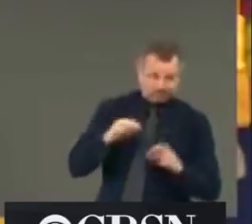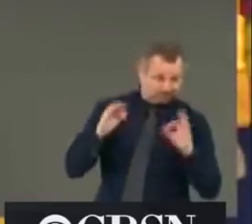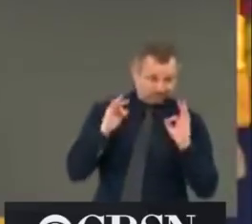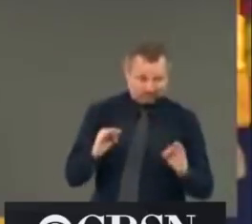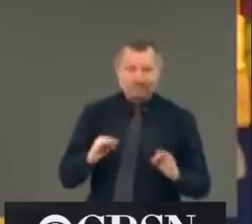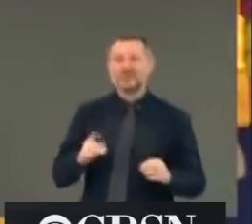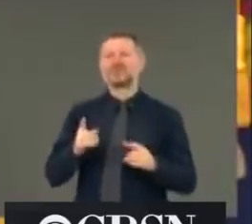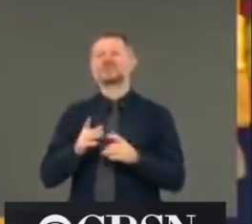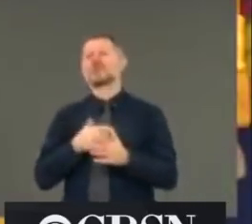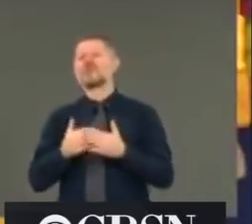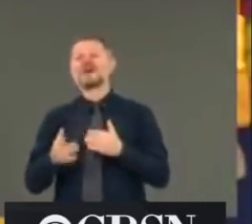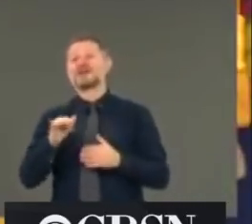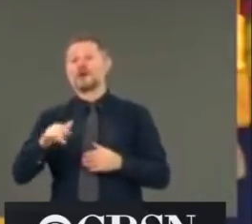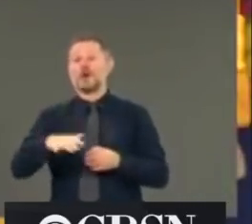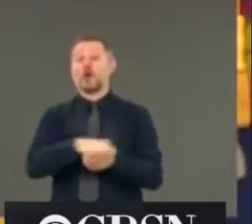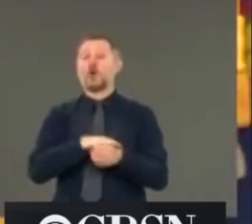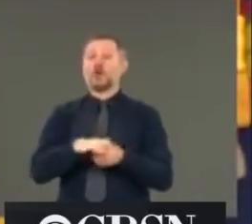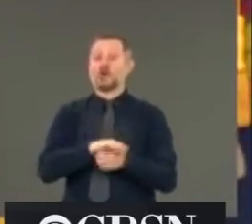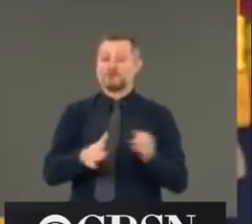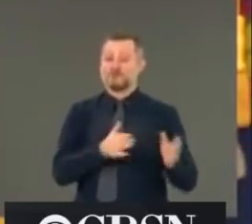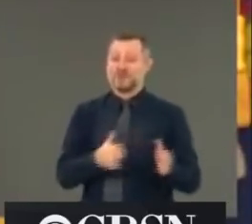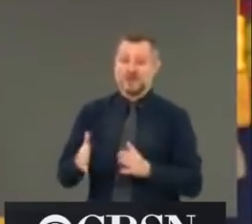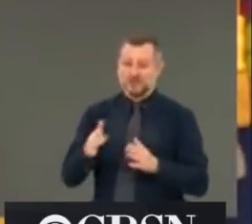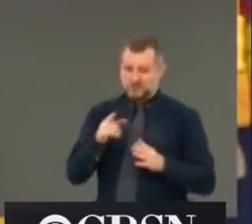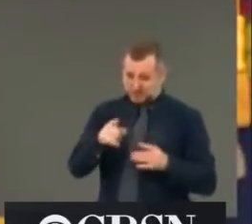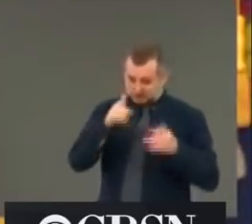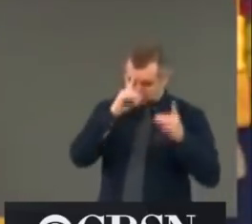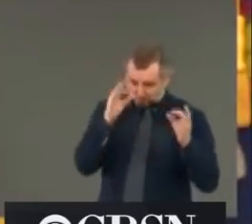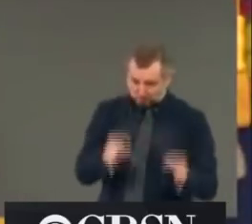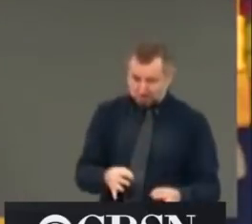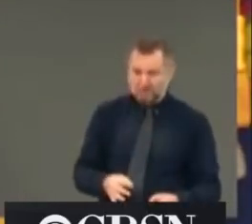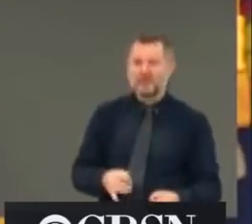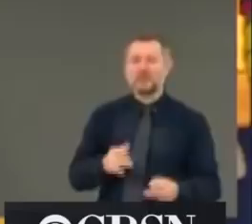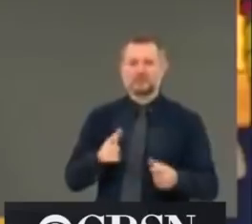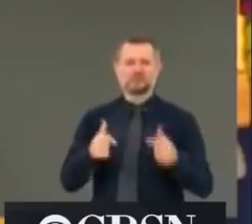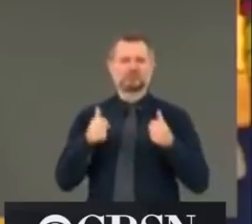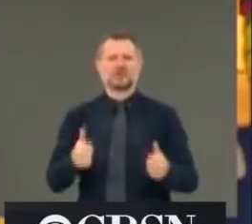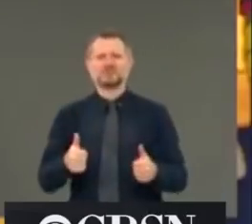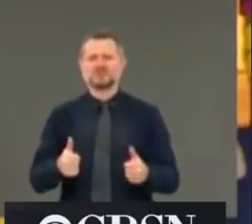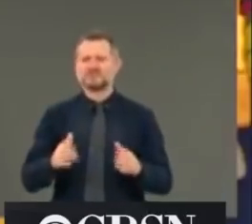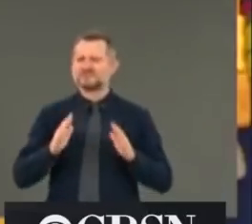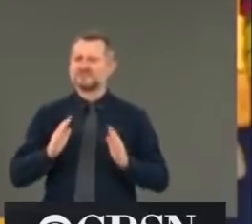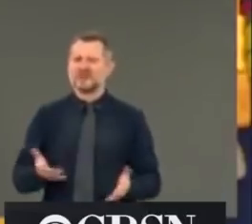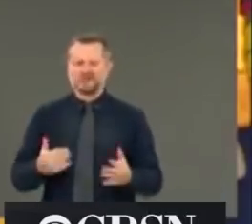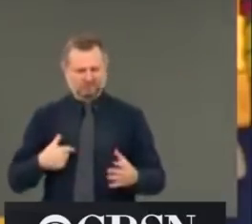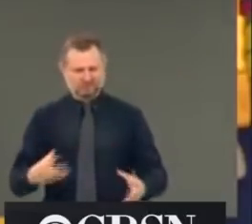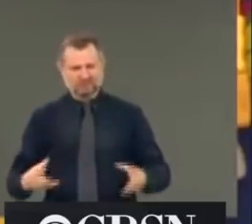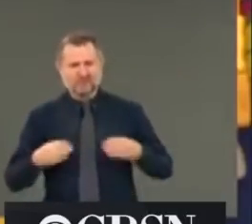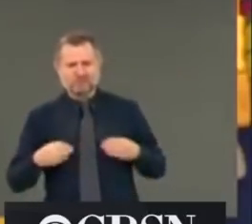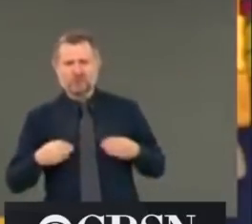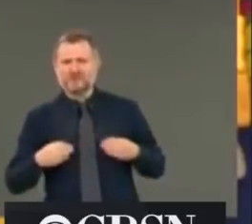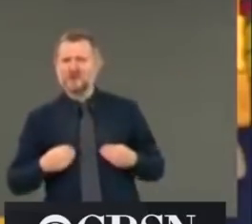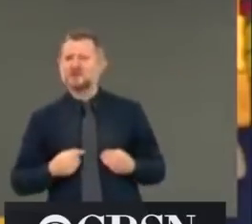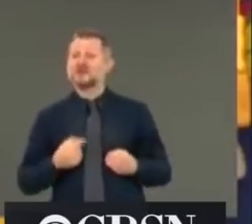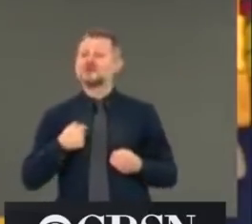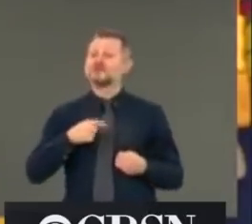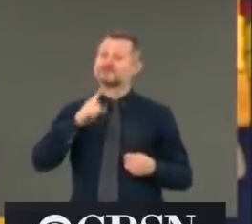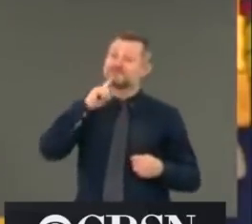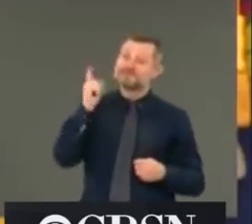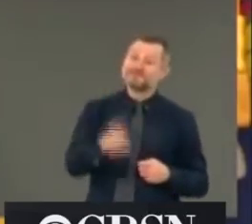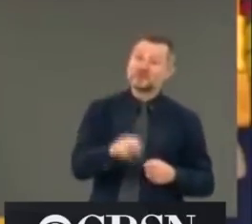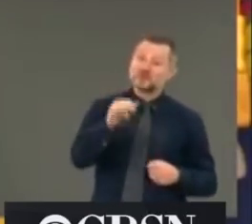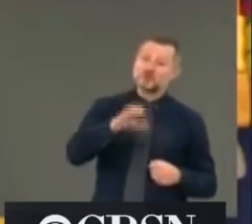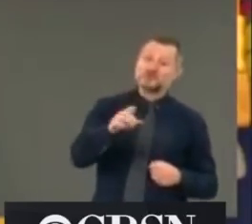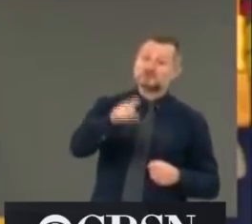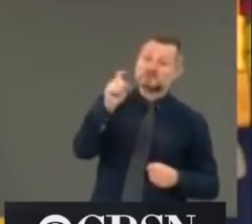Whatever plan the locality comes up with is fine, it's accepted. I'm not going to tell New York City what kind of police force